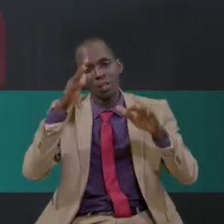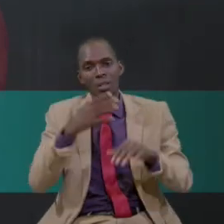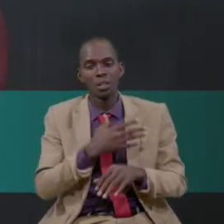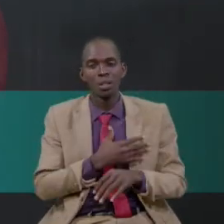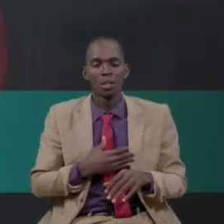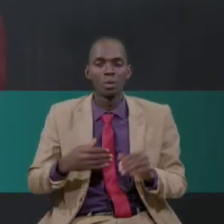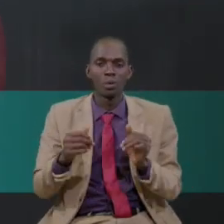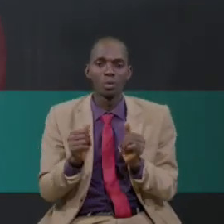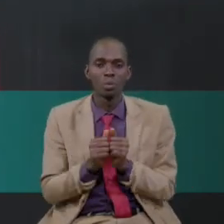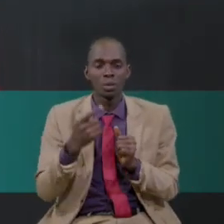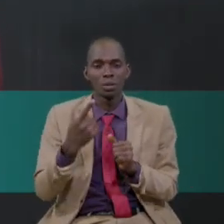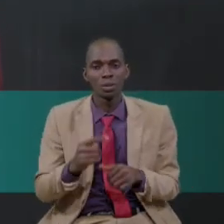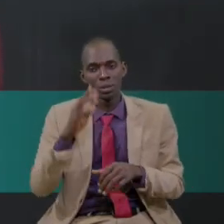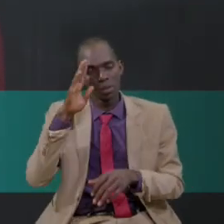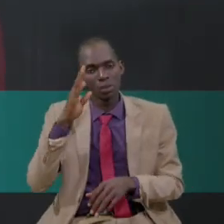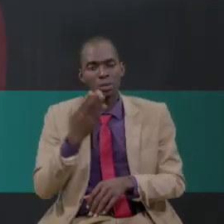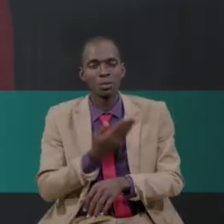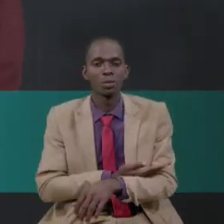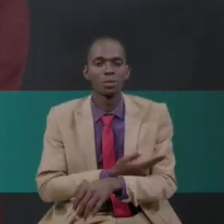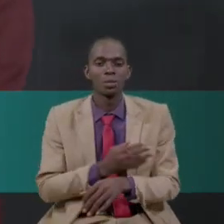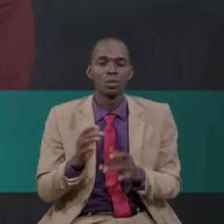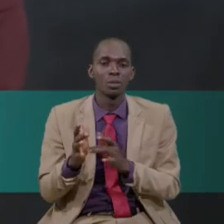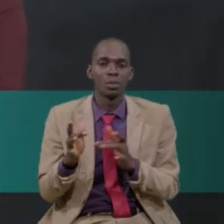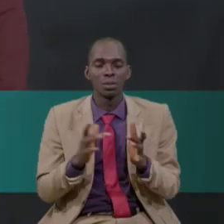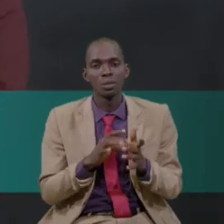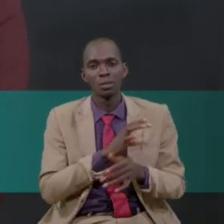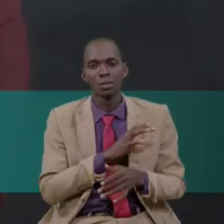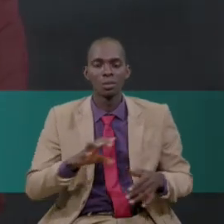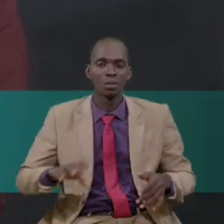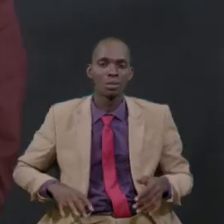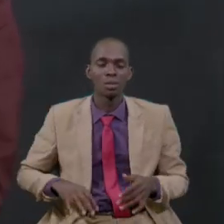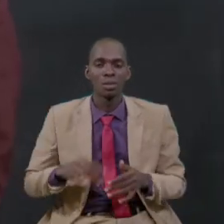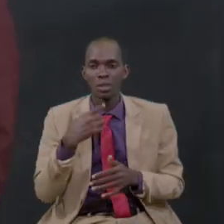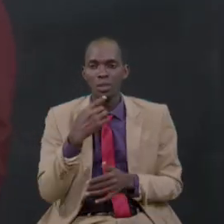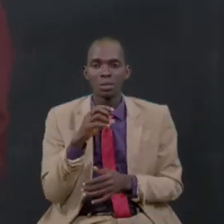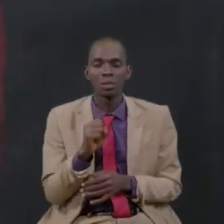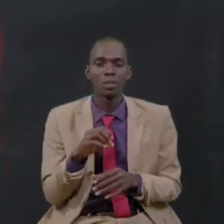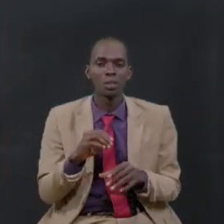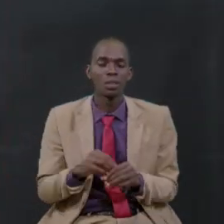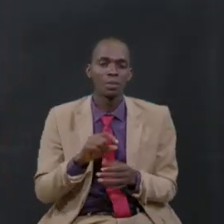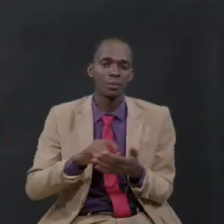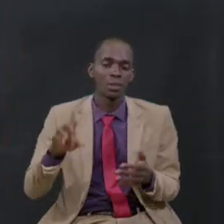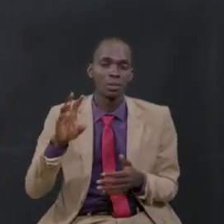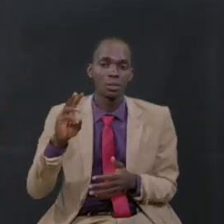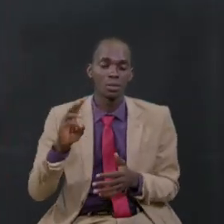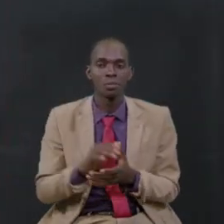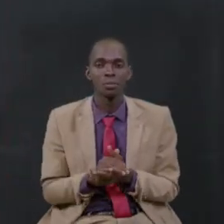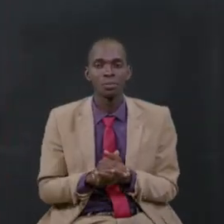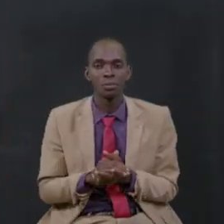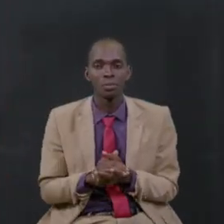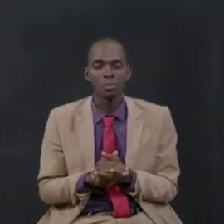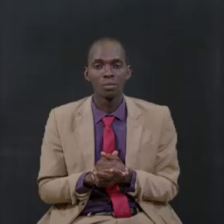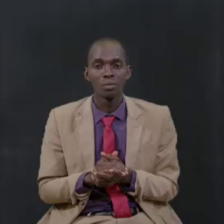Son, Jesus Christ. It says in verse 6, it says, if we